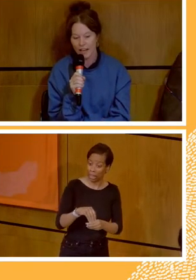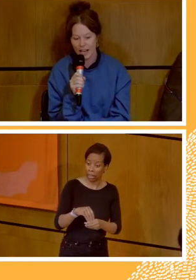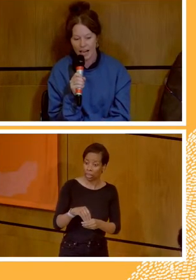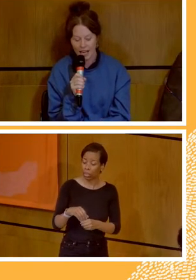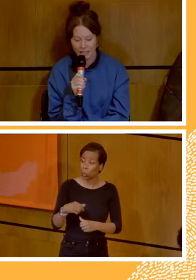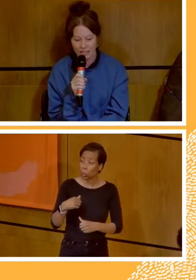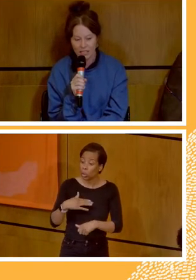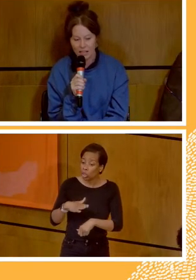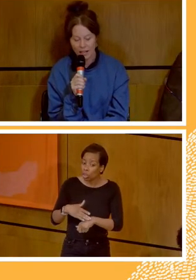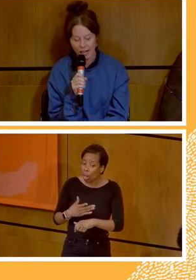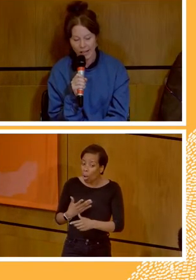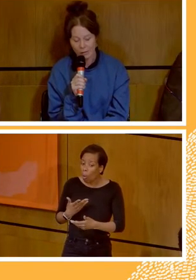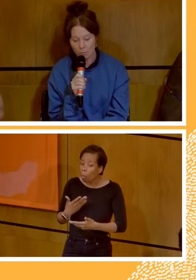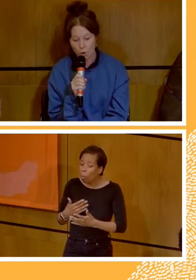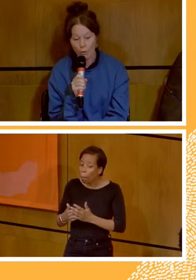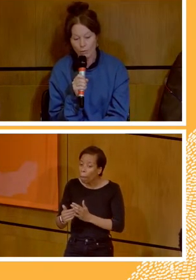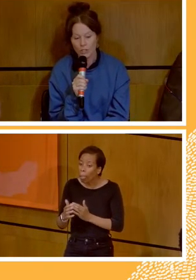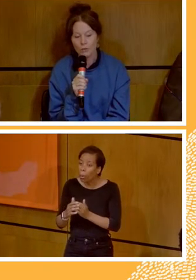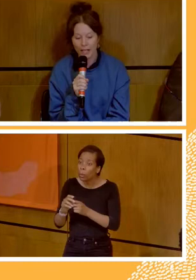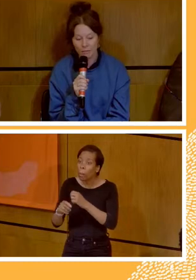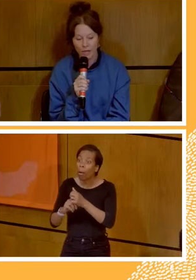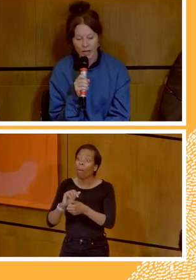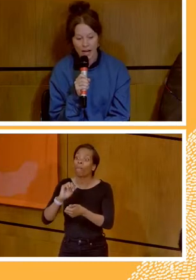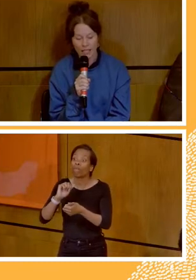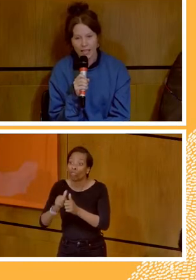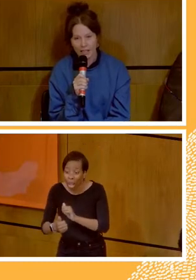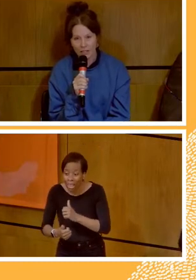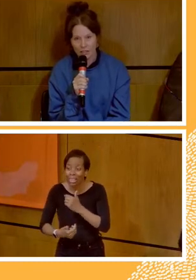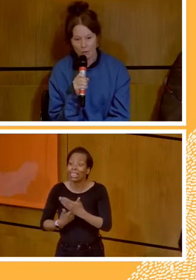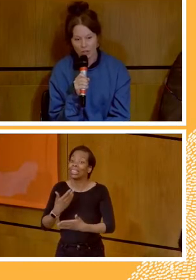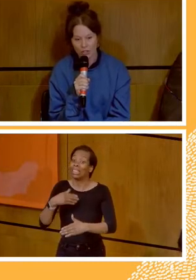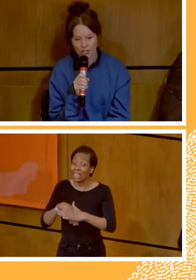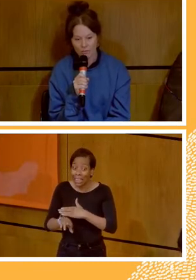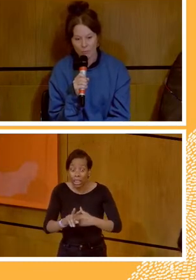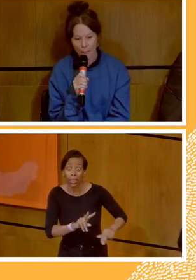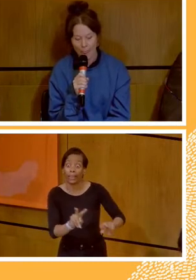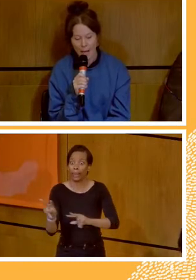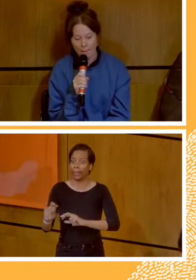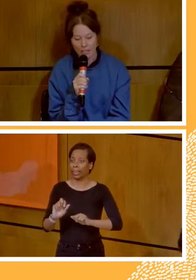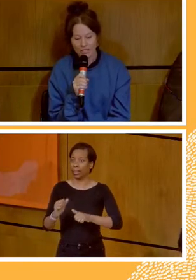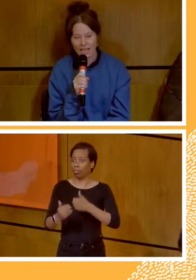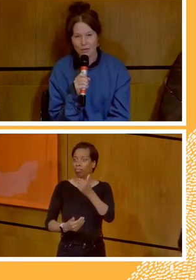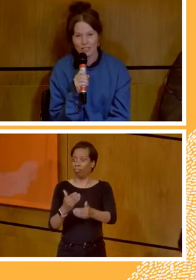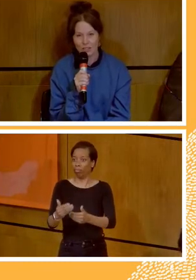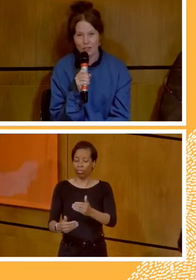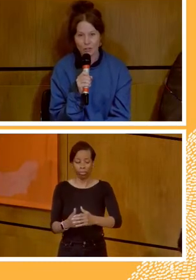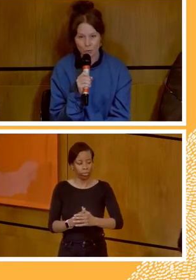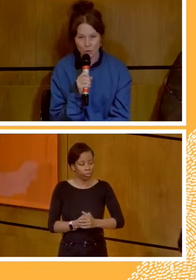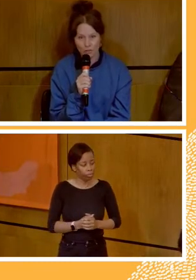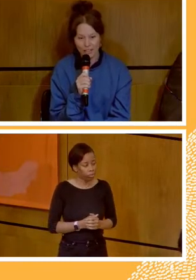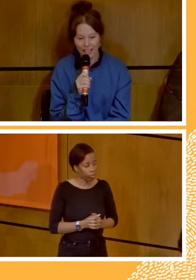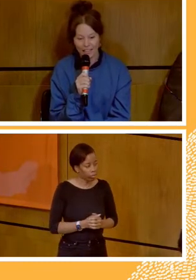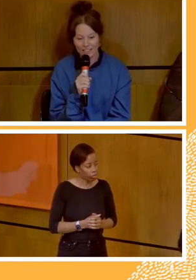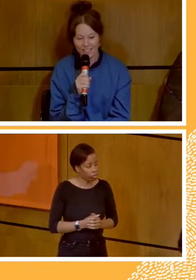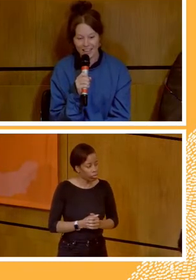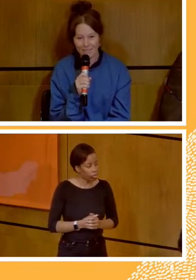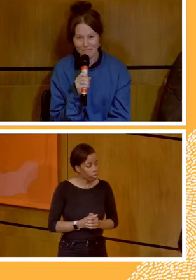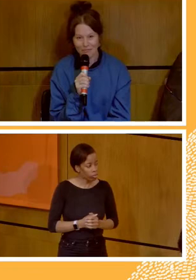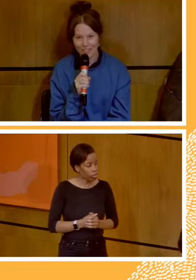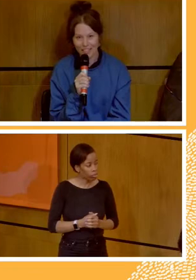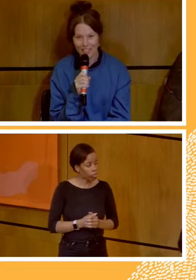us being there and what we were doing. And again, I think because sound is unusual,